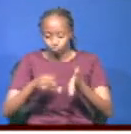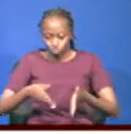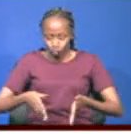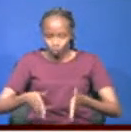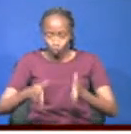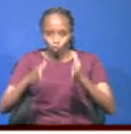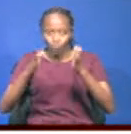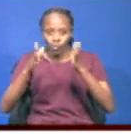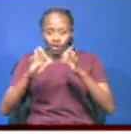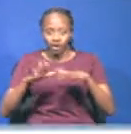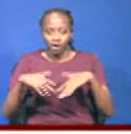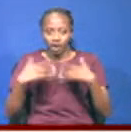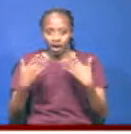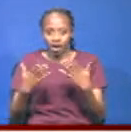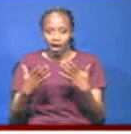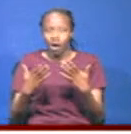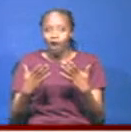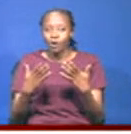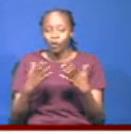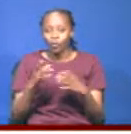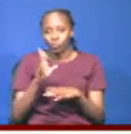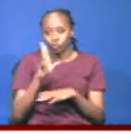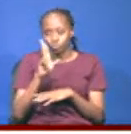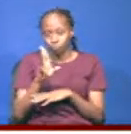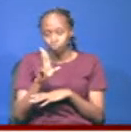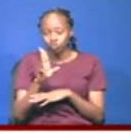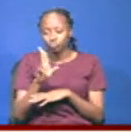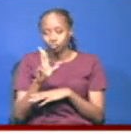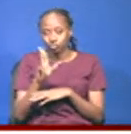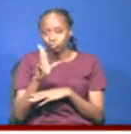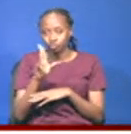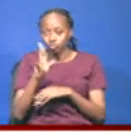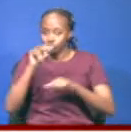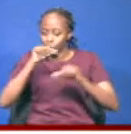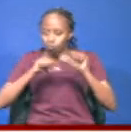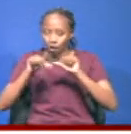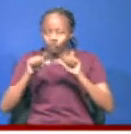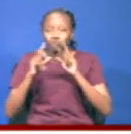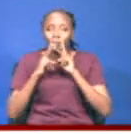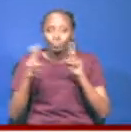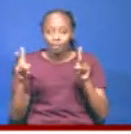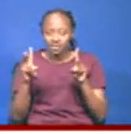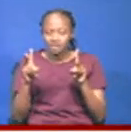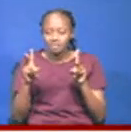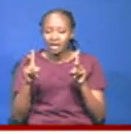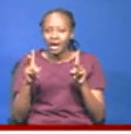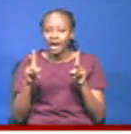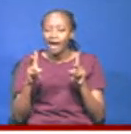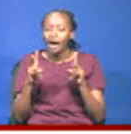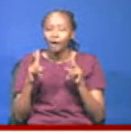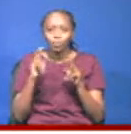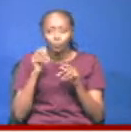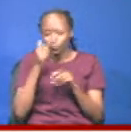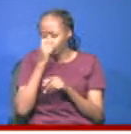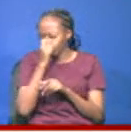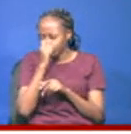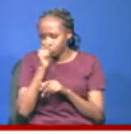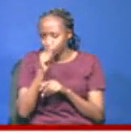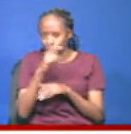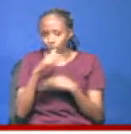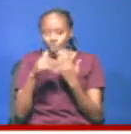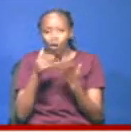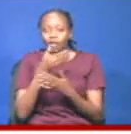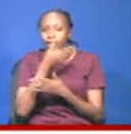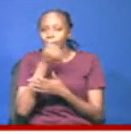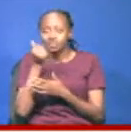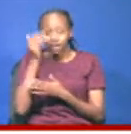committing to peace during this election. So I wish you all the best. And I believe that God is